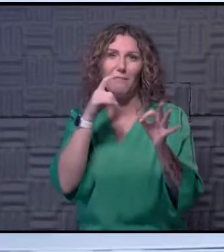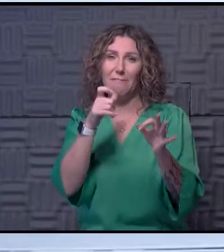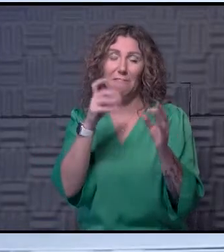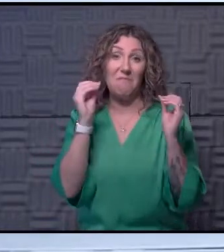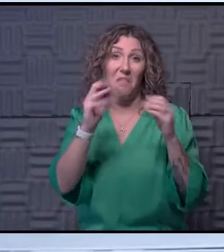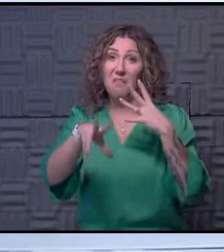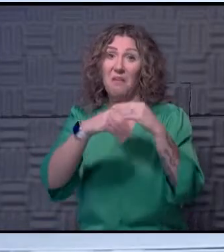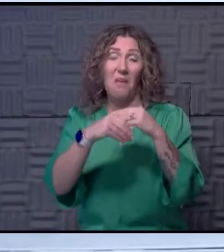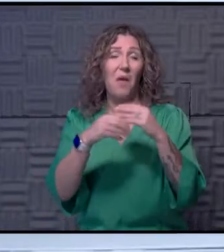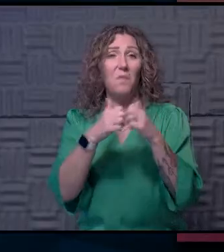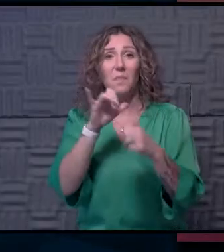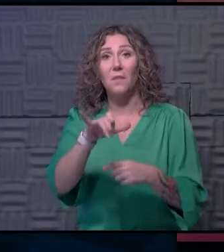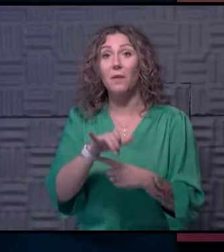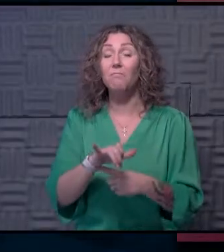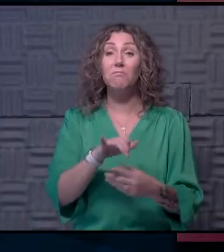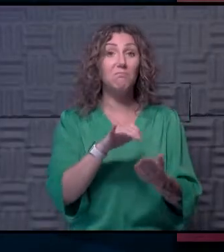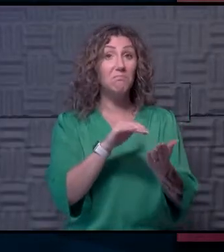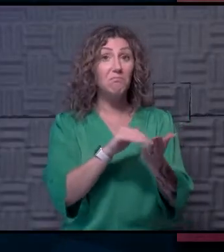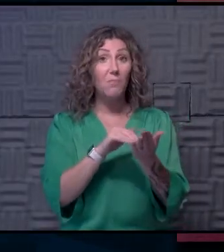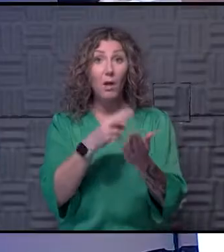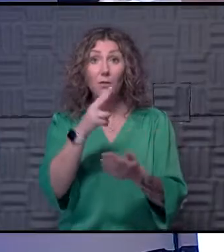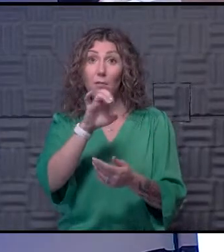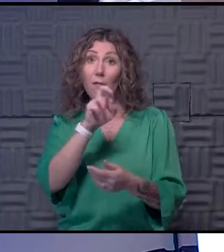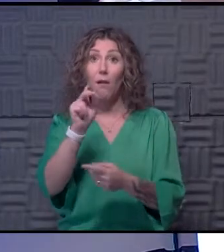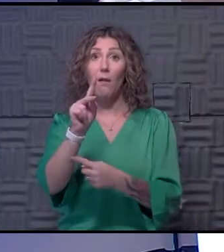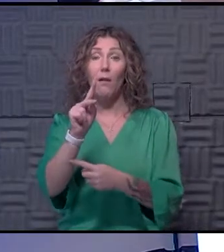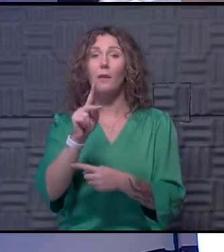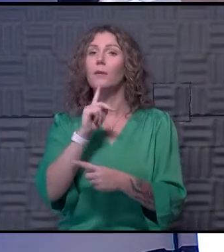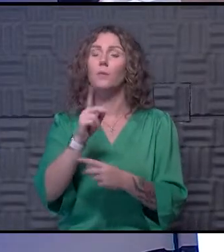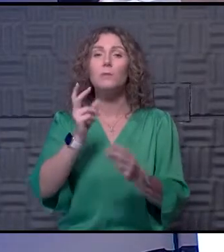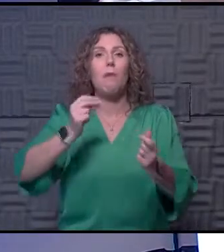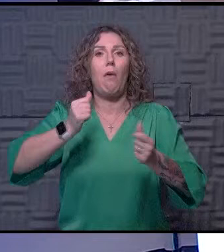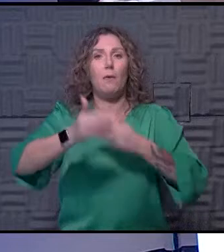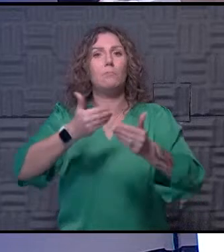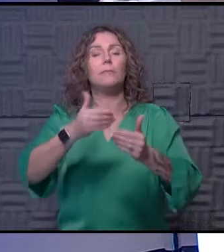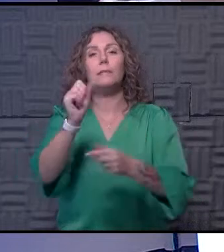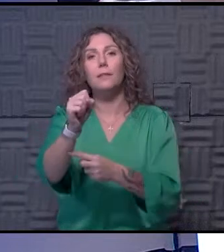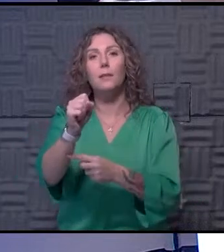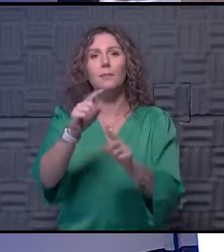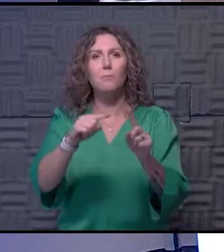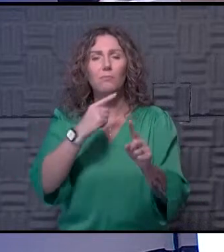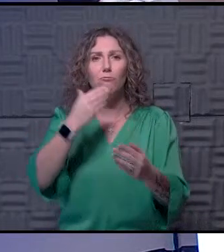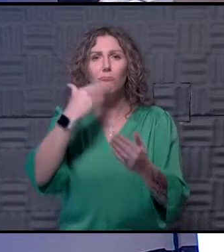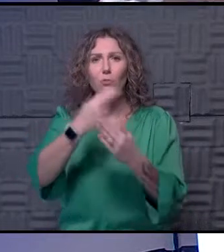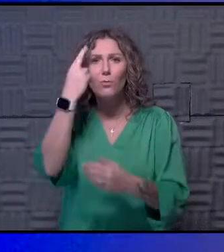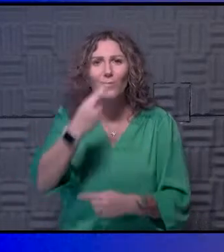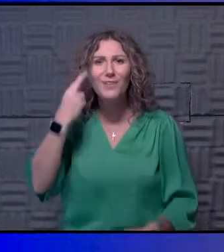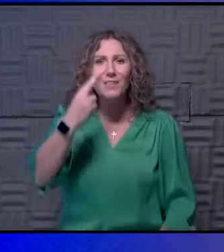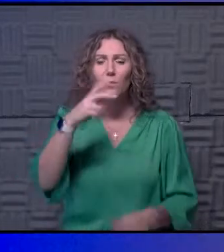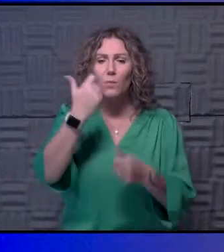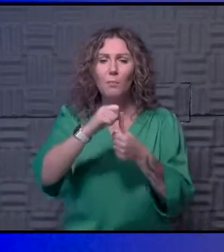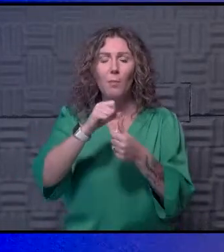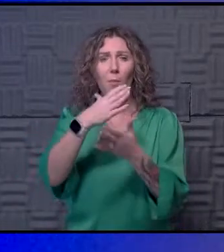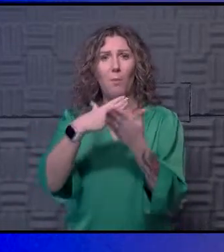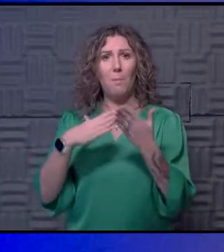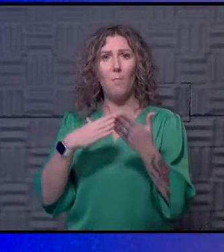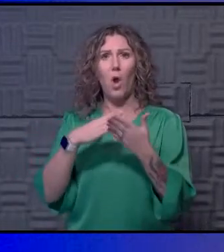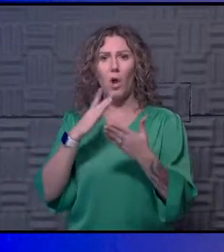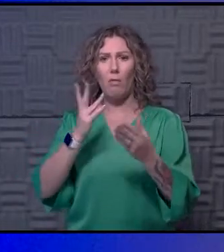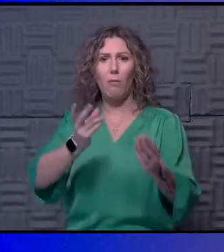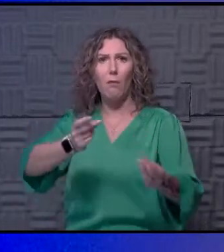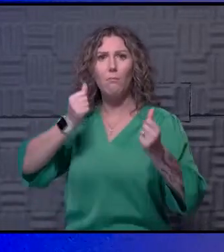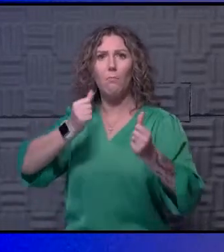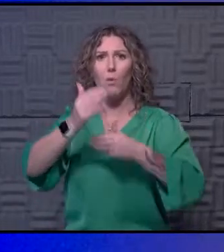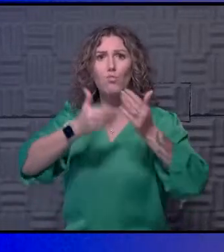add. Hawk? Yeah, I think it was expedited, but there are very good reasons for that. And we have to remember part of that